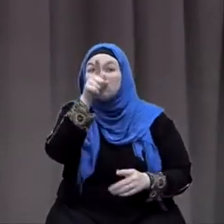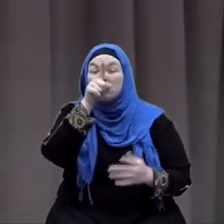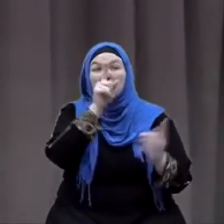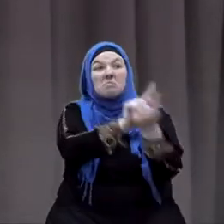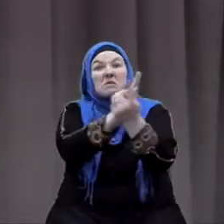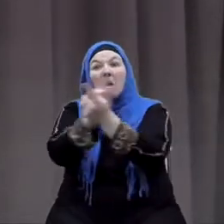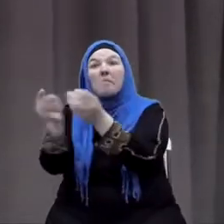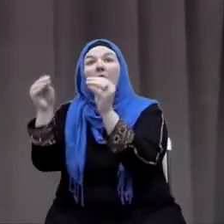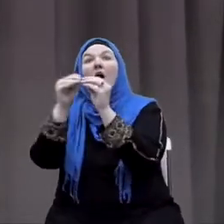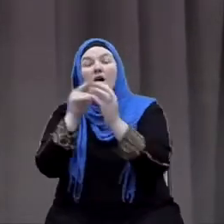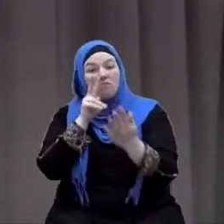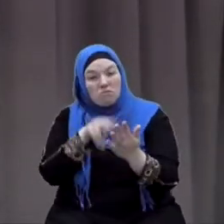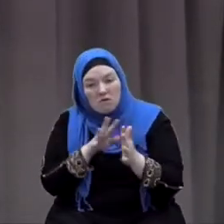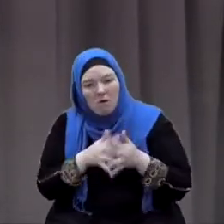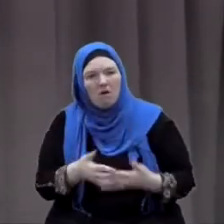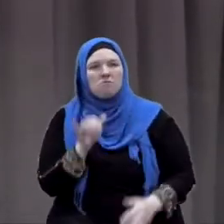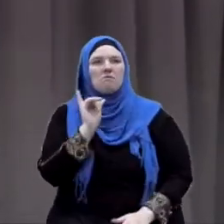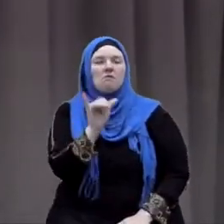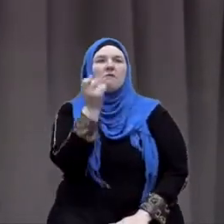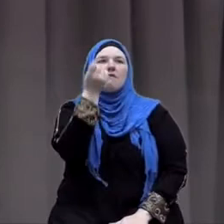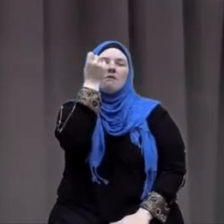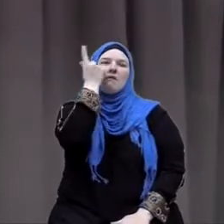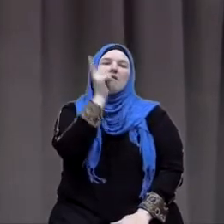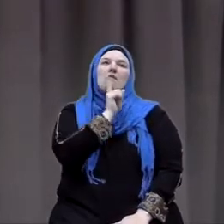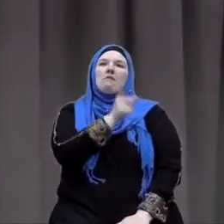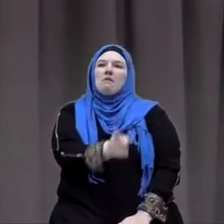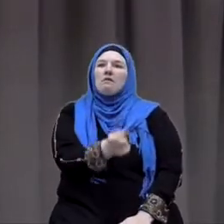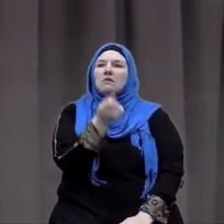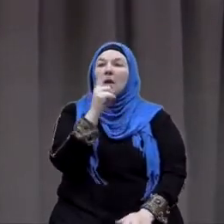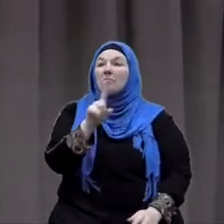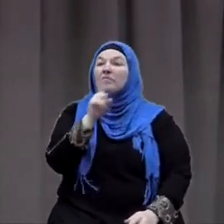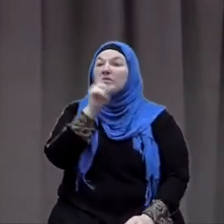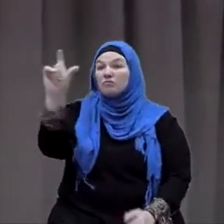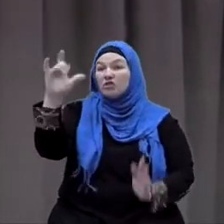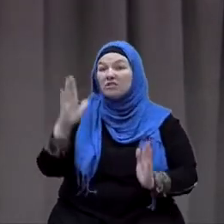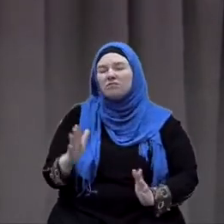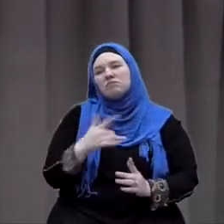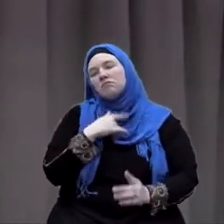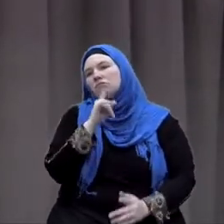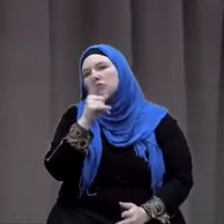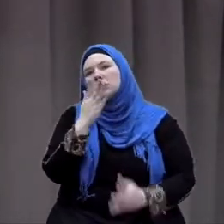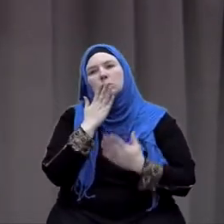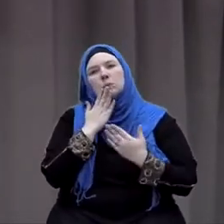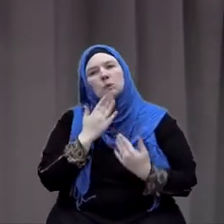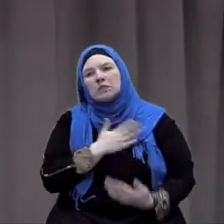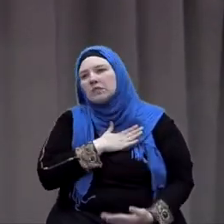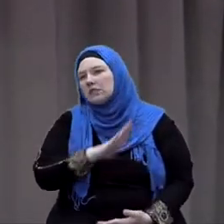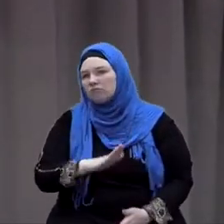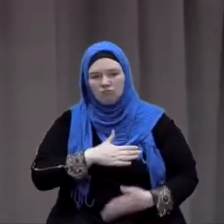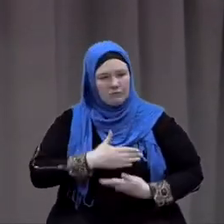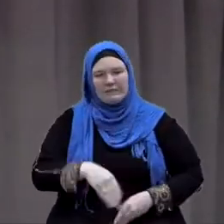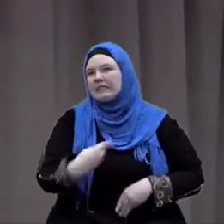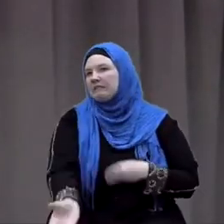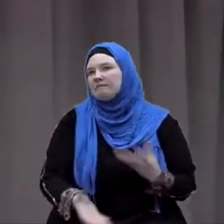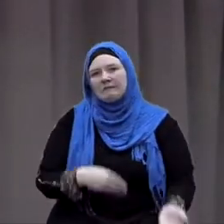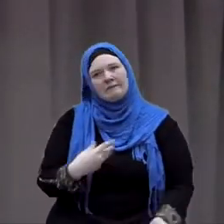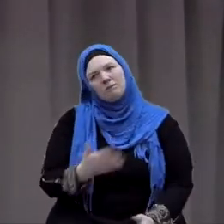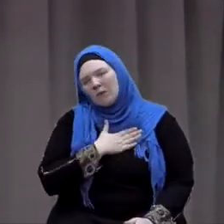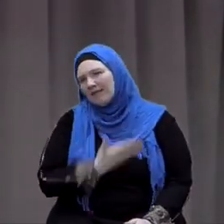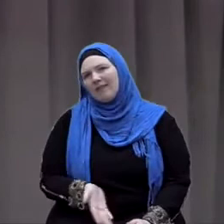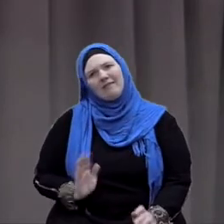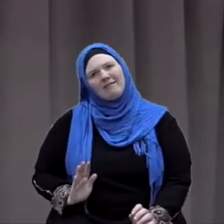are with the tendency and the heart to do what is good. We need you, our youth, to make